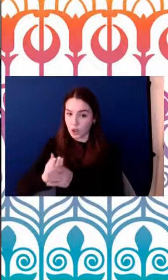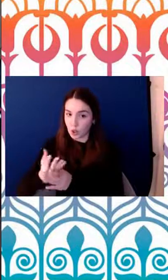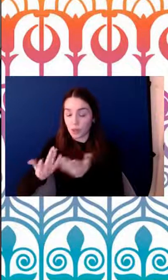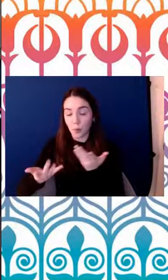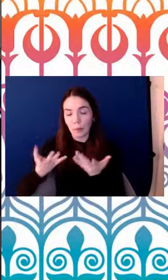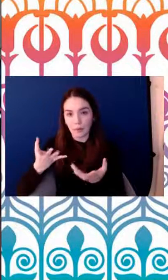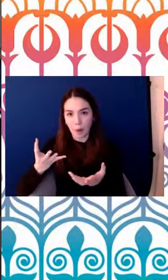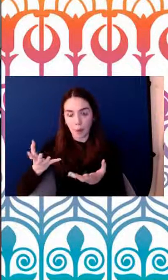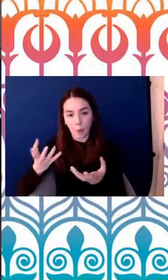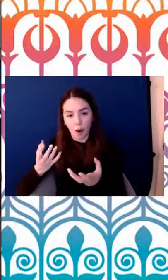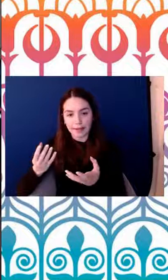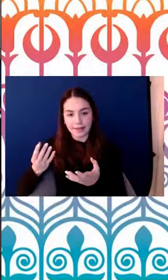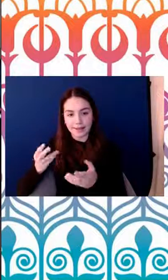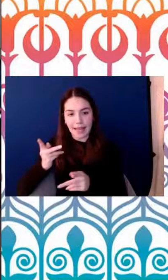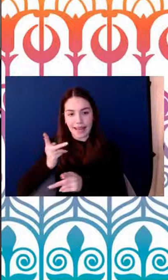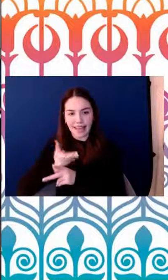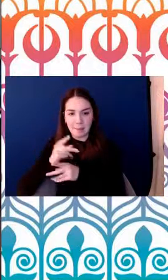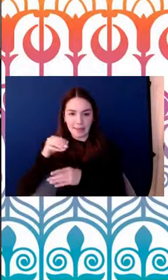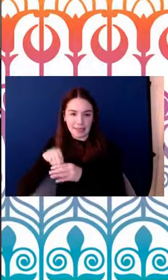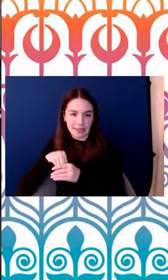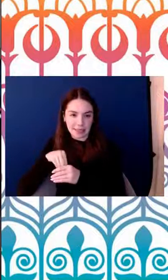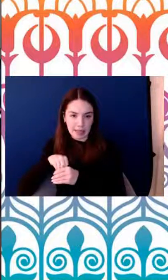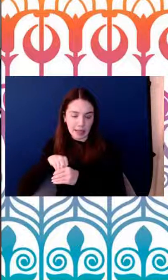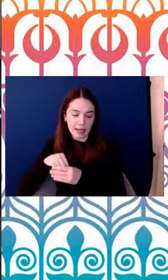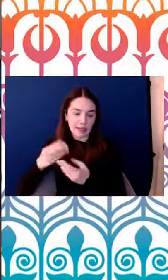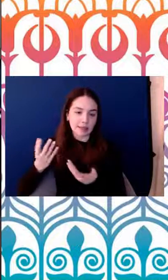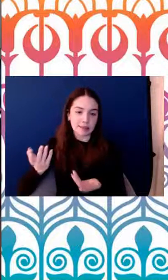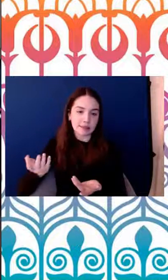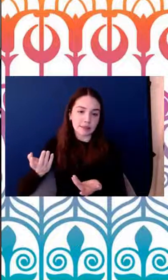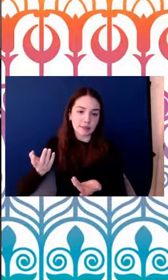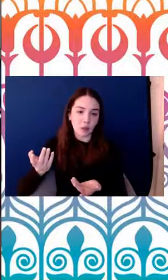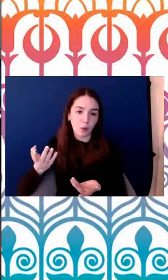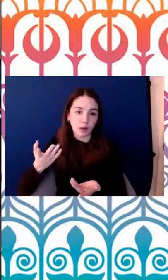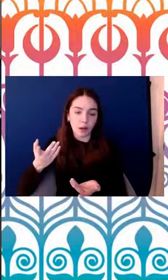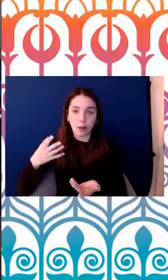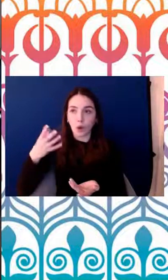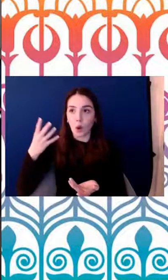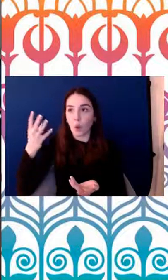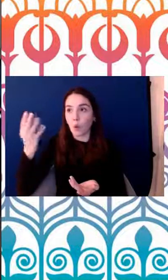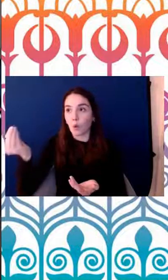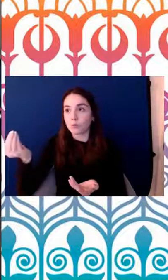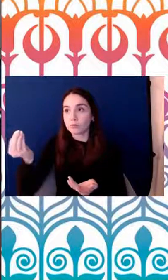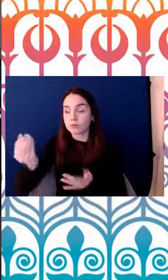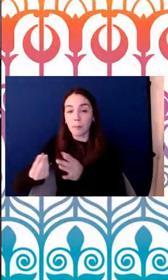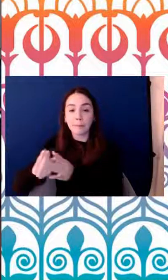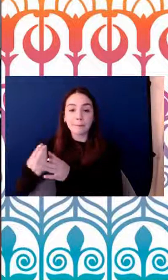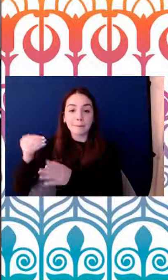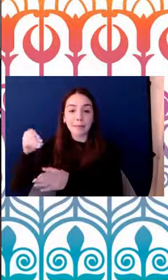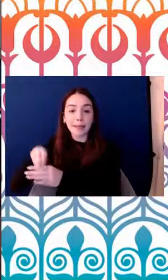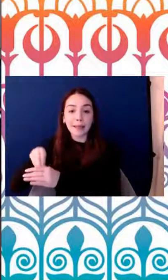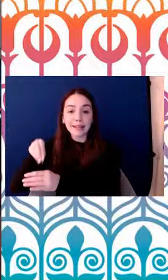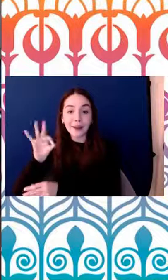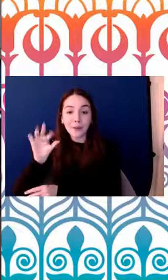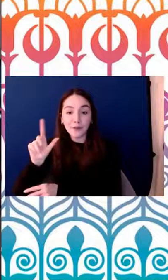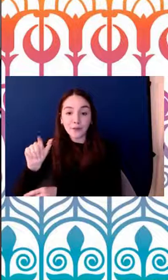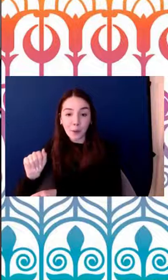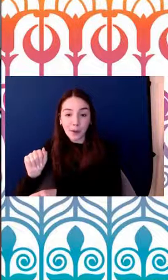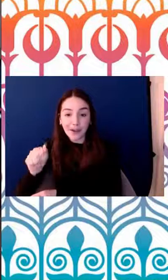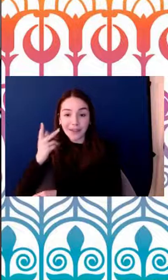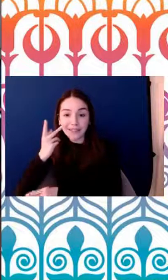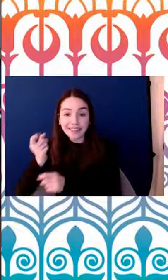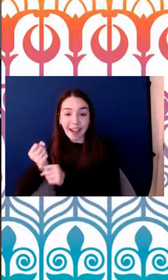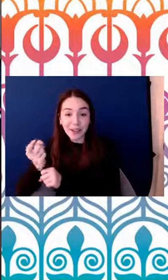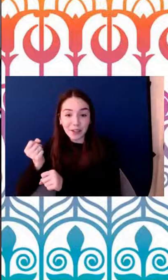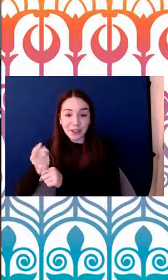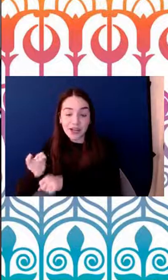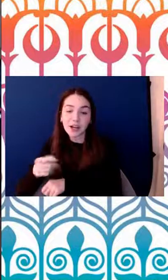inside or go plant it in Florida and visit it every year. It'll take around 3 to 4